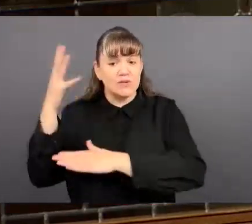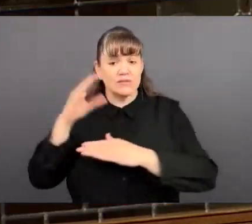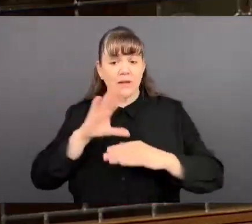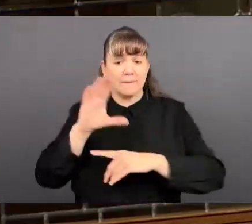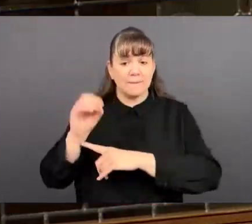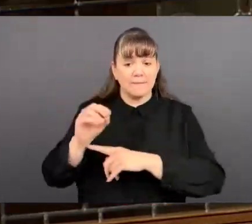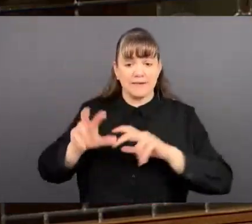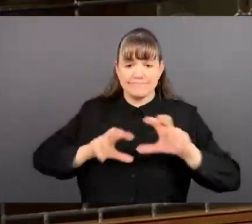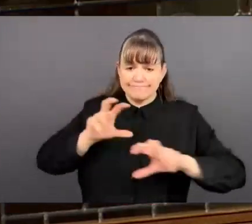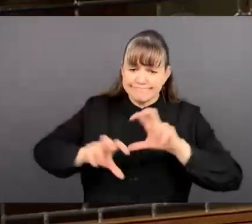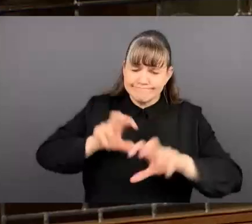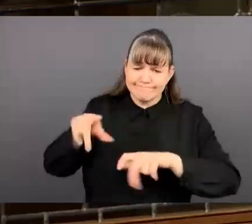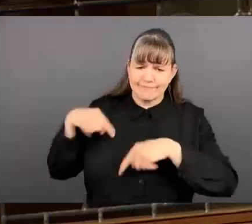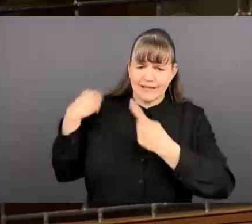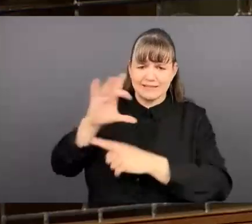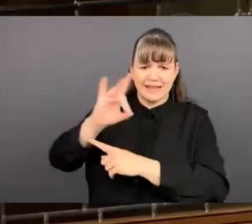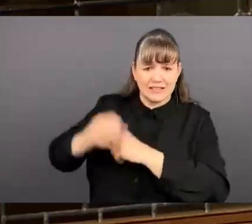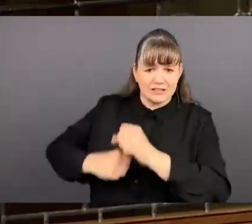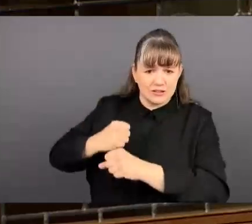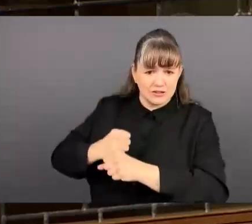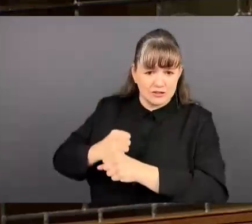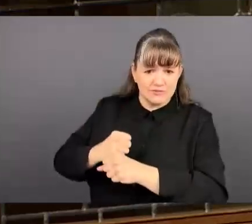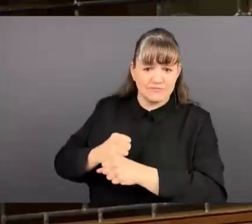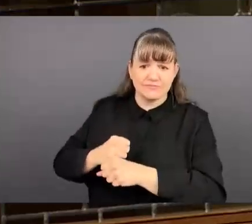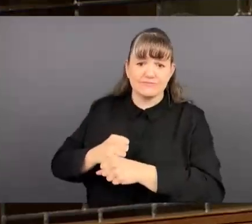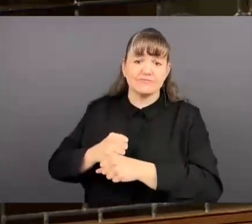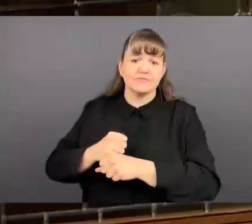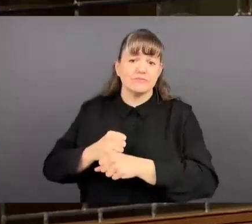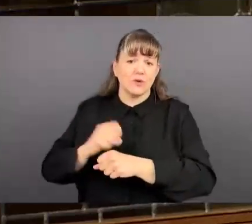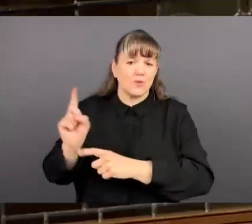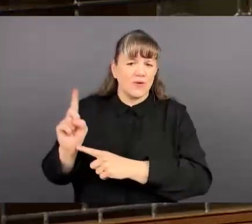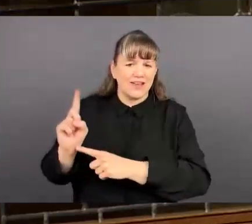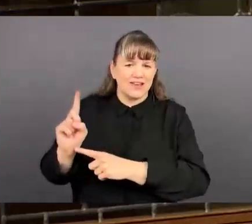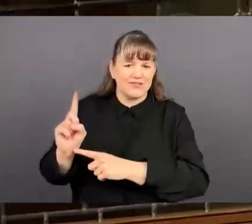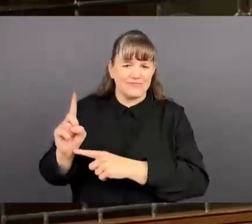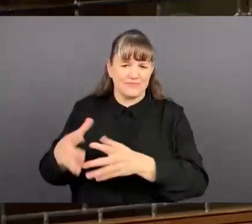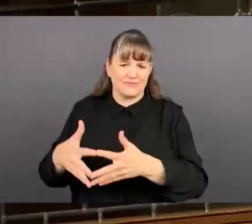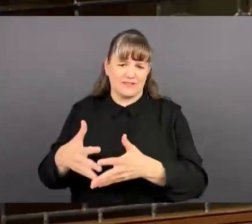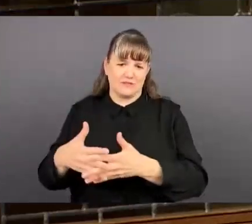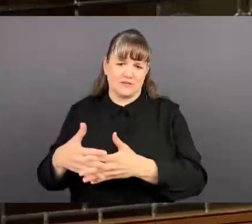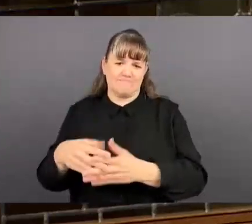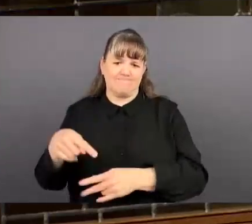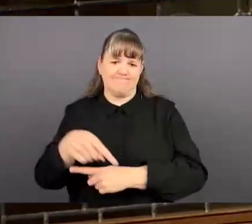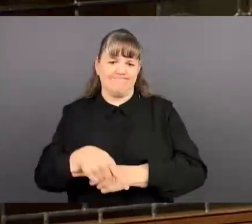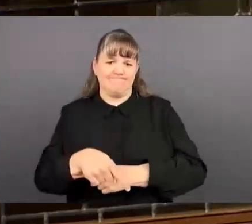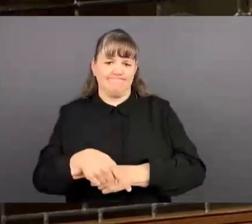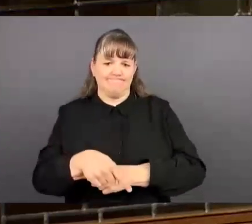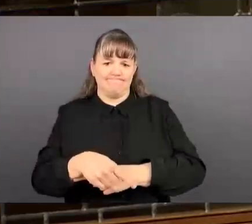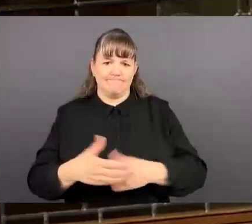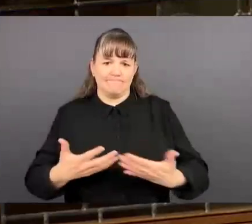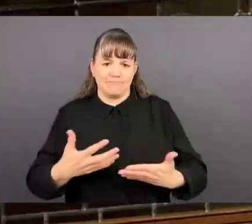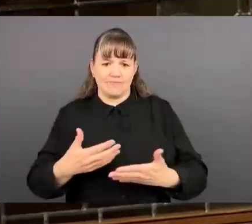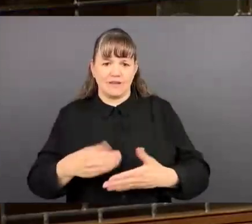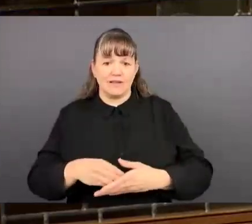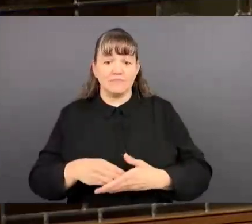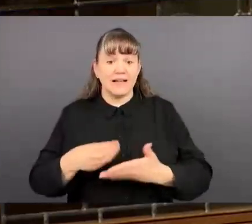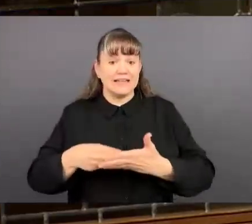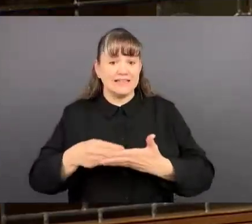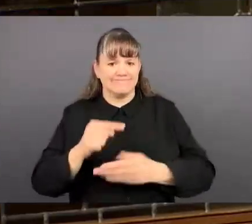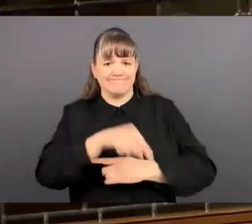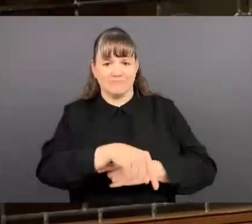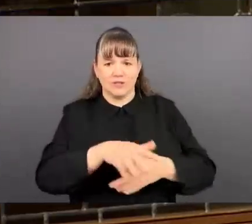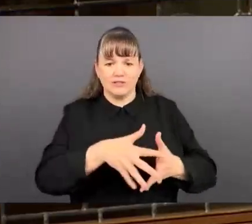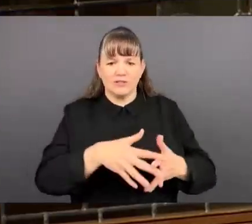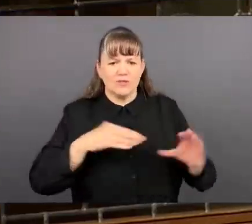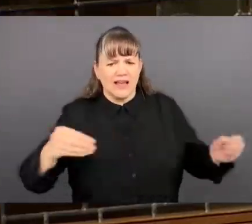markets. This government has done nothing to attract and retain significant forestry investment in British Columbia. Now, we can understand the